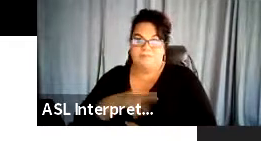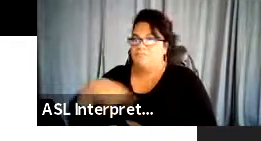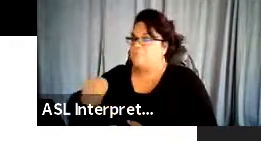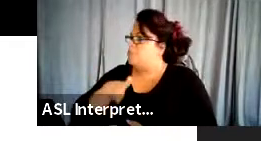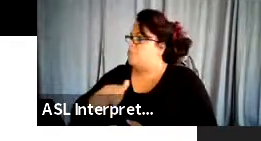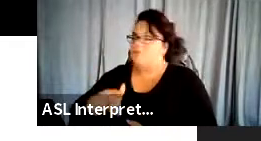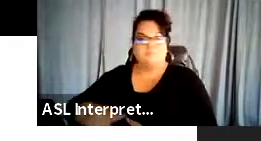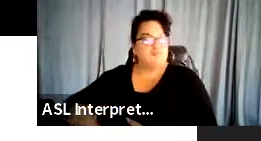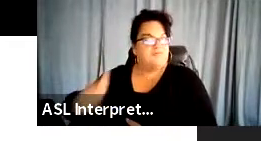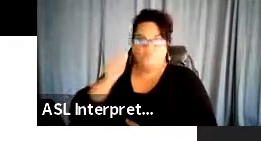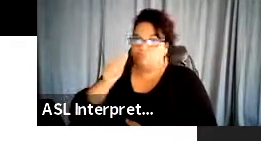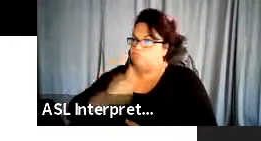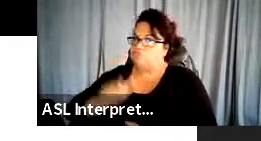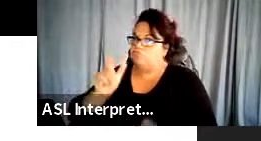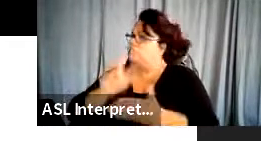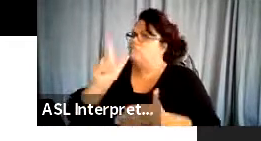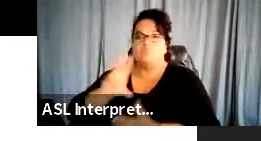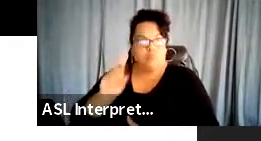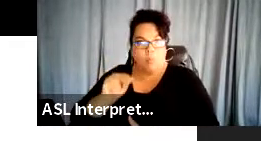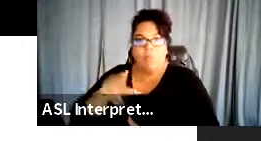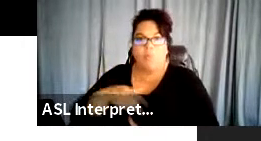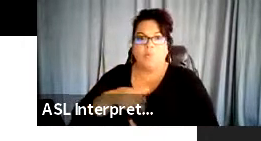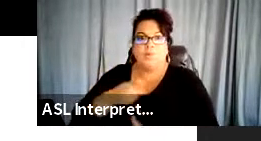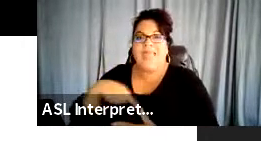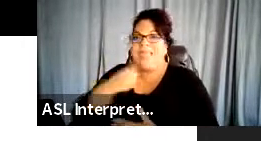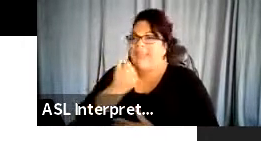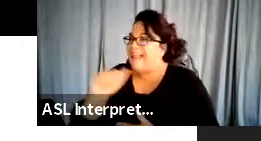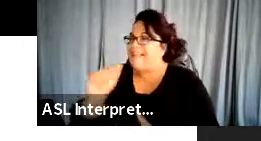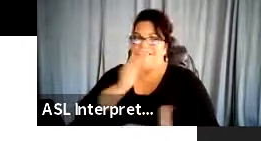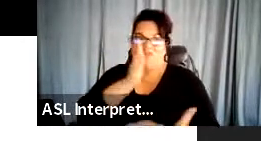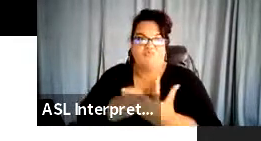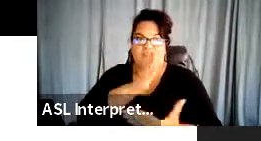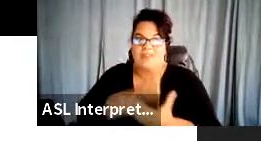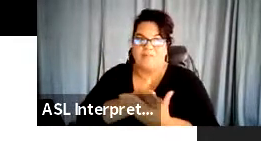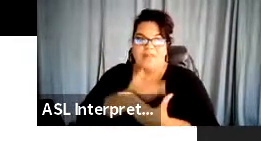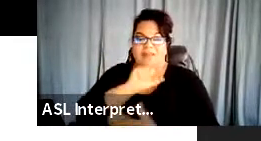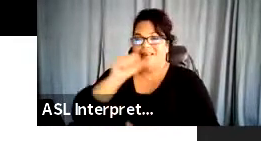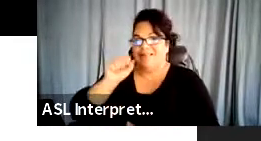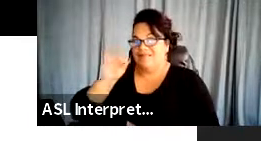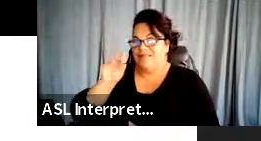harassment at San Francisco Zinefest events in any form.